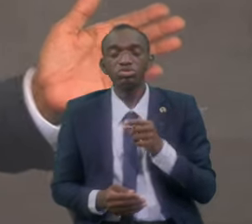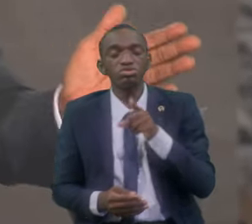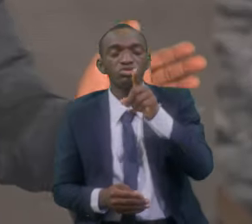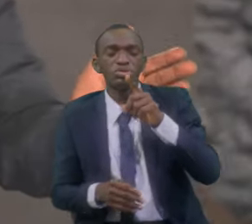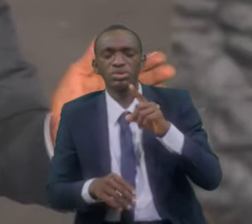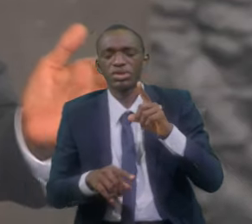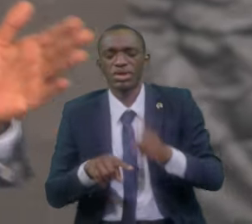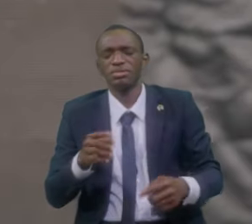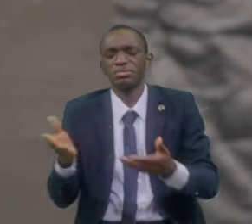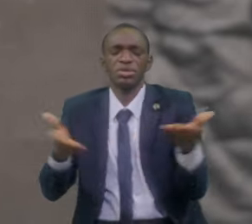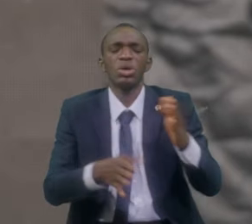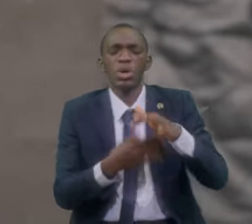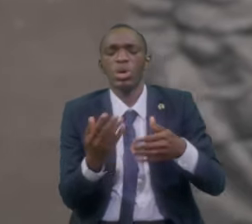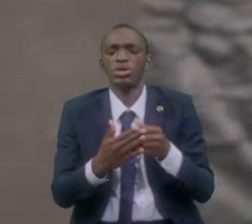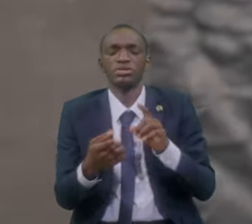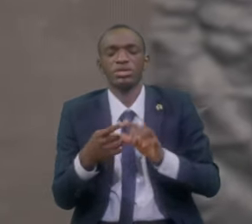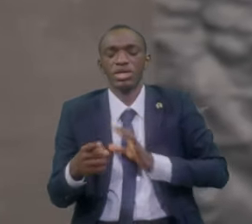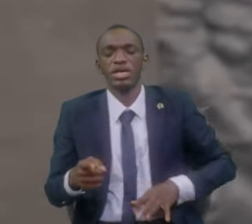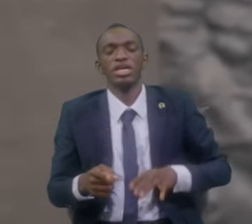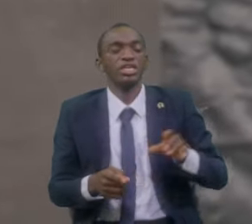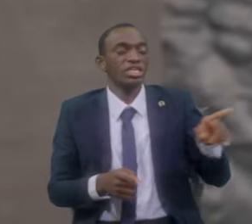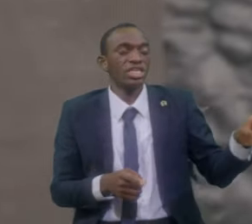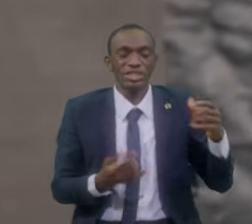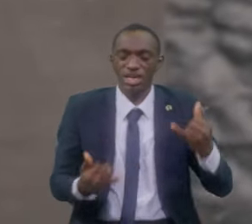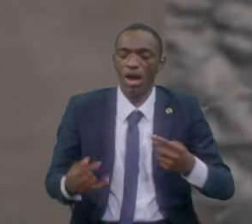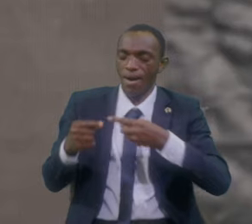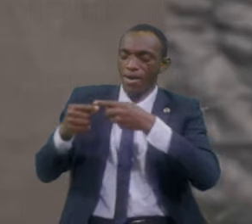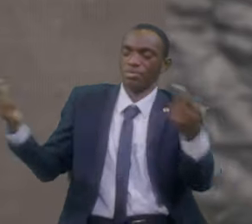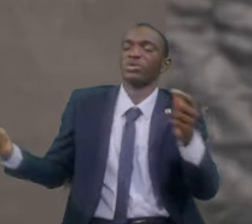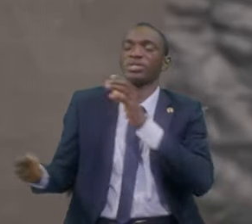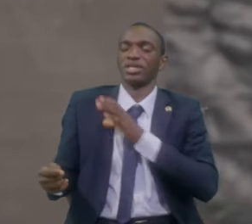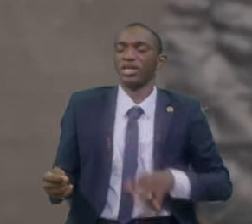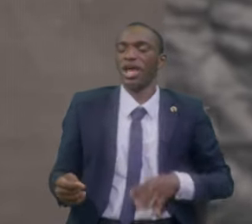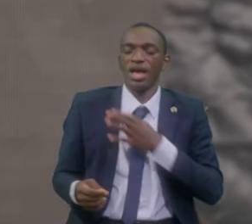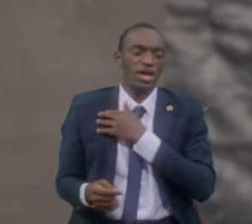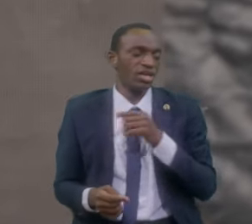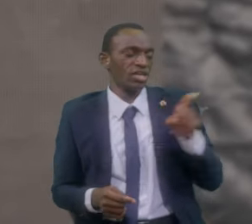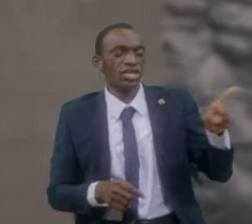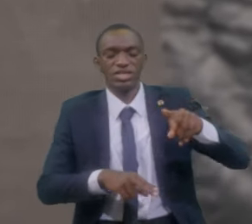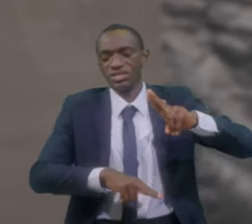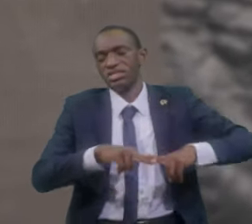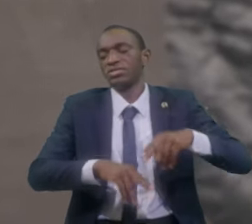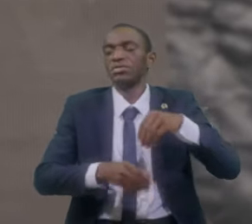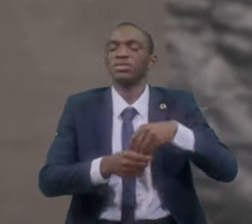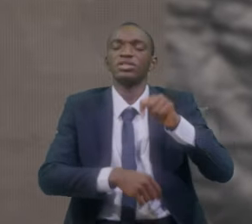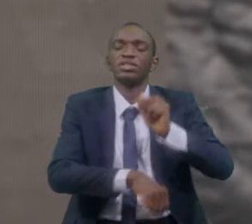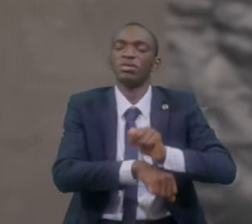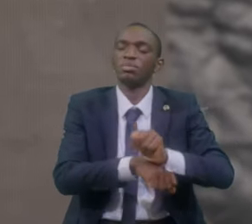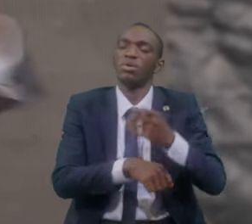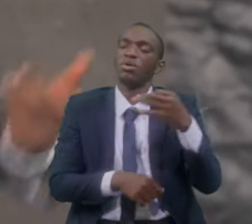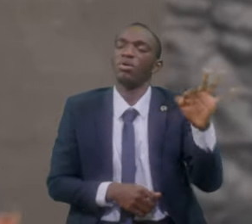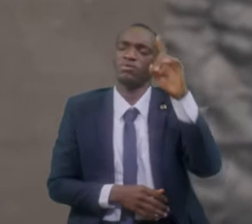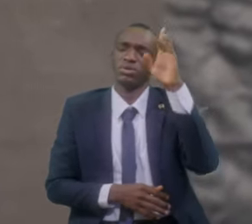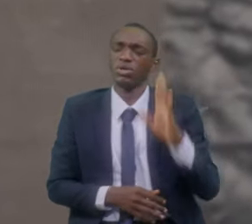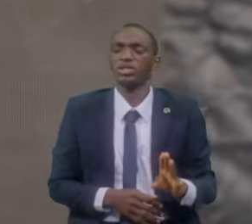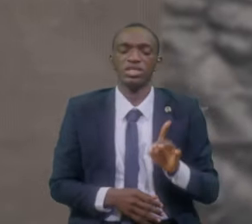place themselves at the Antichrist. And they sit in the temple of God, challenging us,